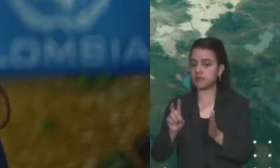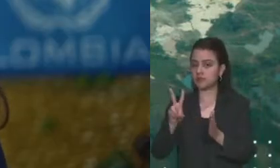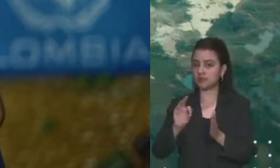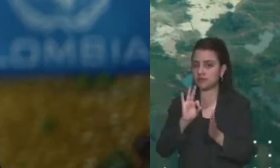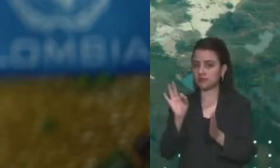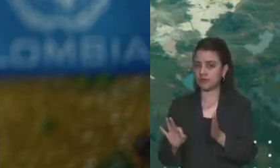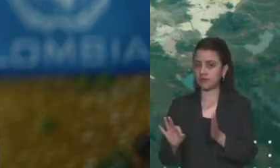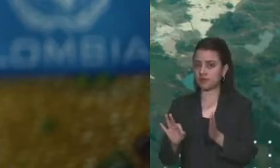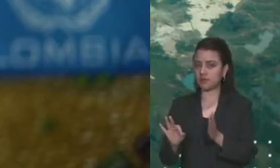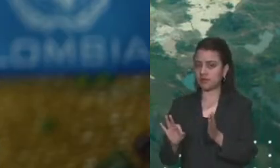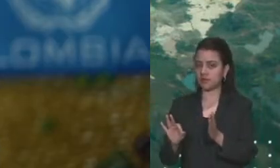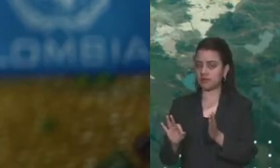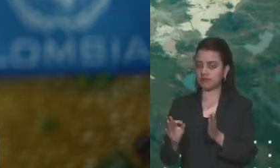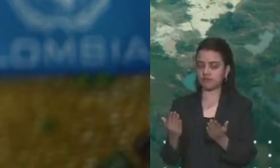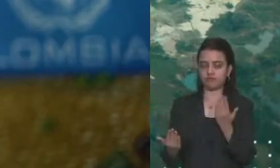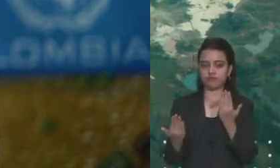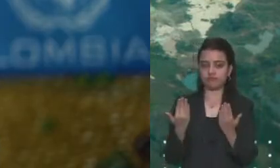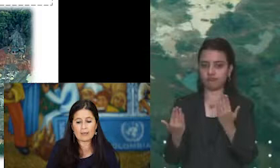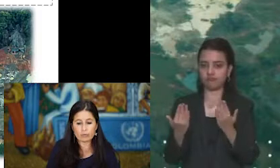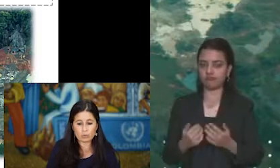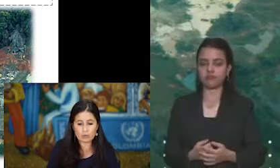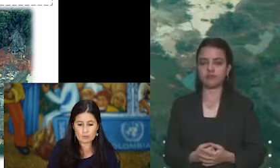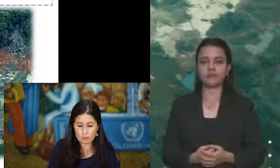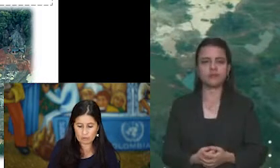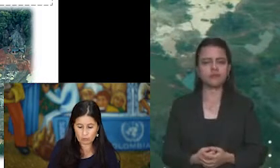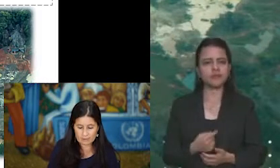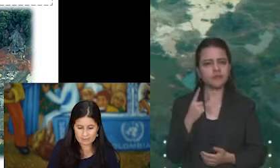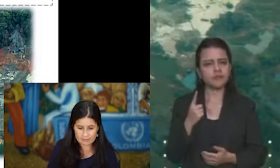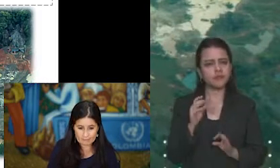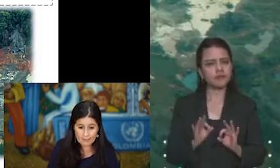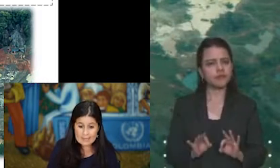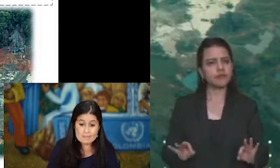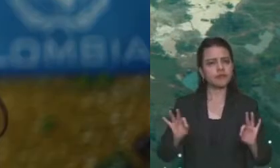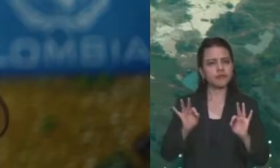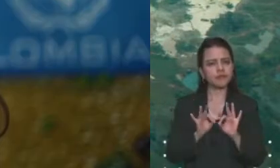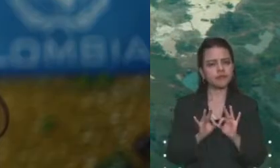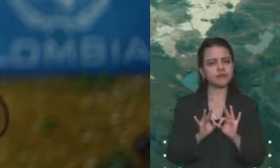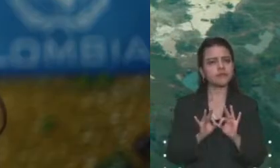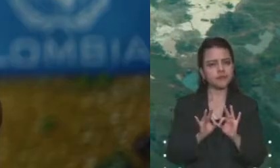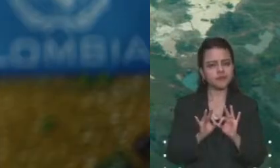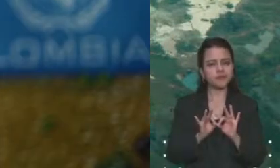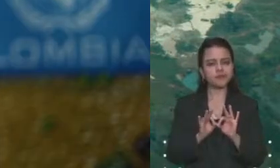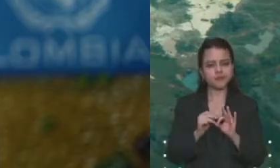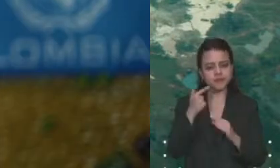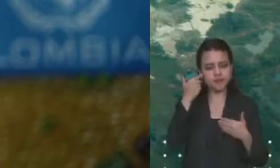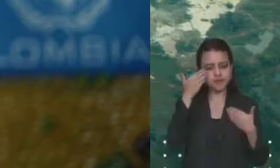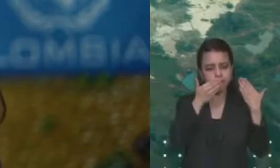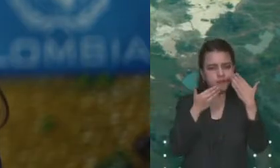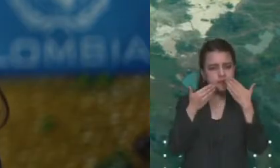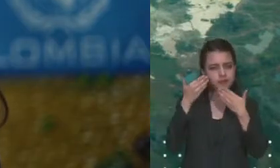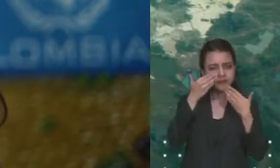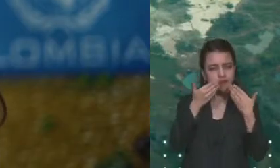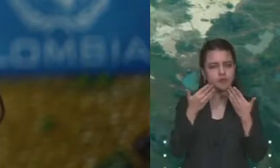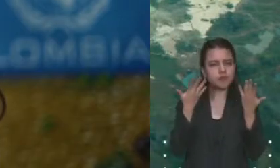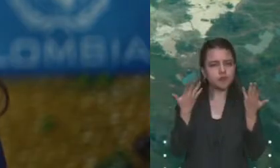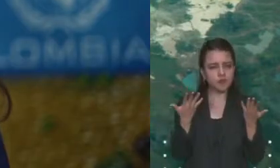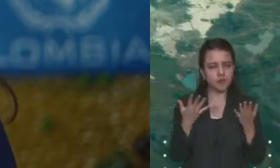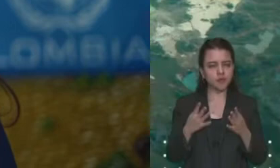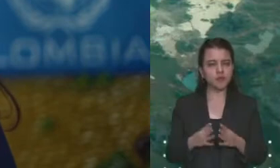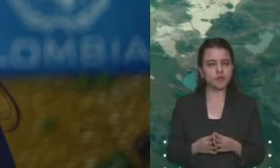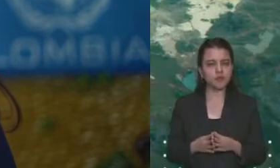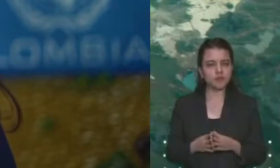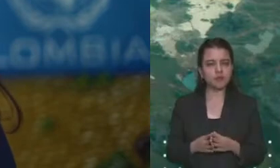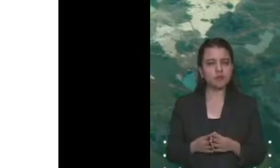in this dynamic in function of illicit exploitation. Here we have a pretty interesting data in this historical series that we have already